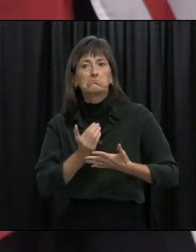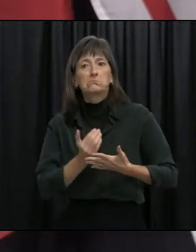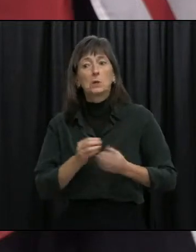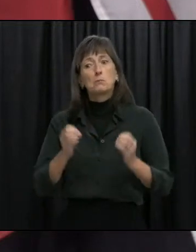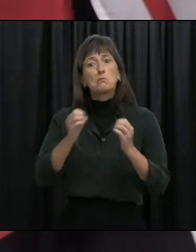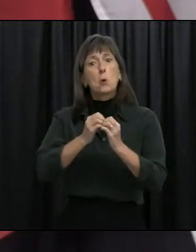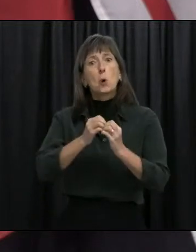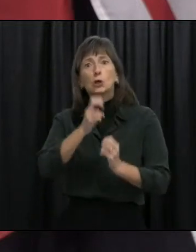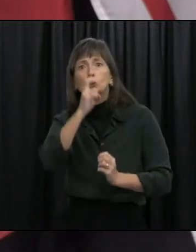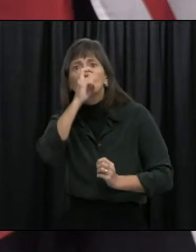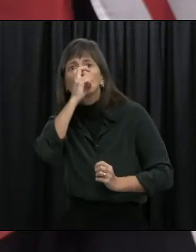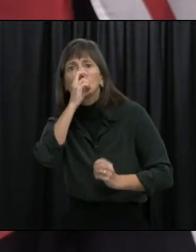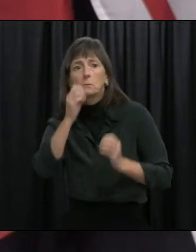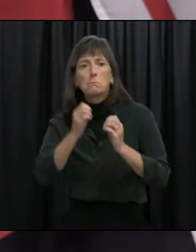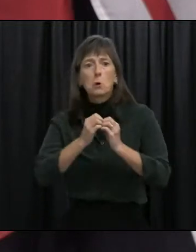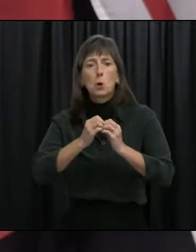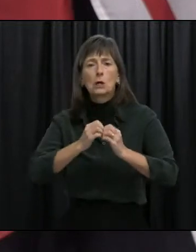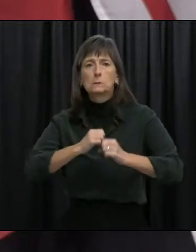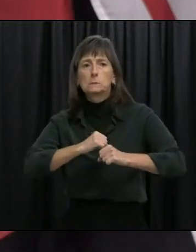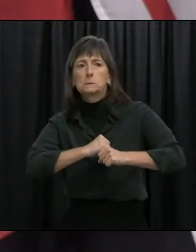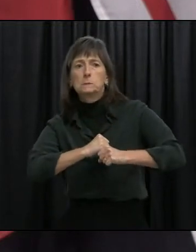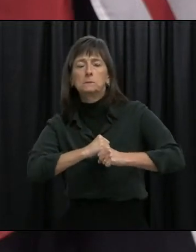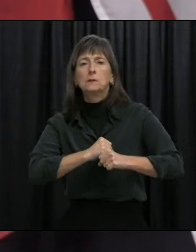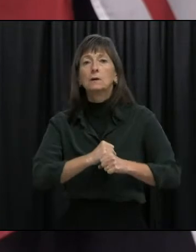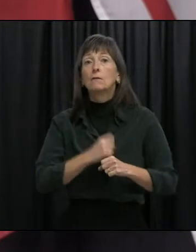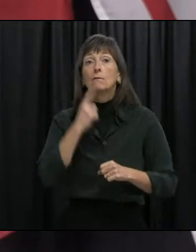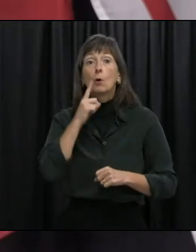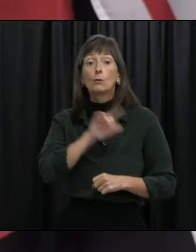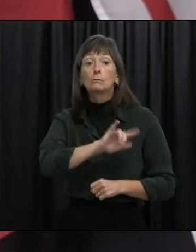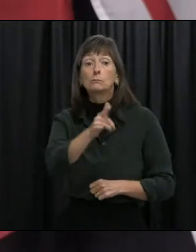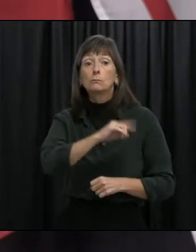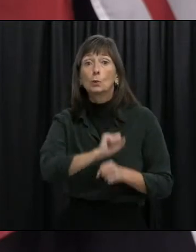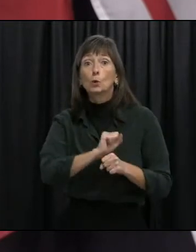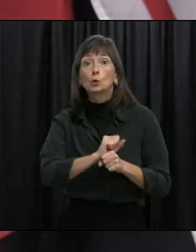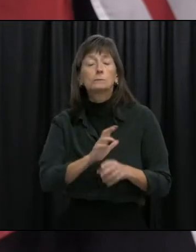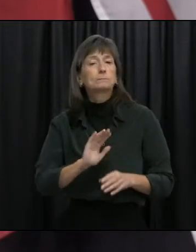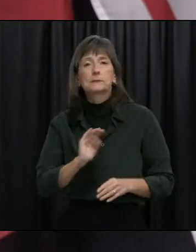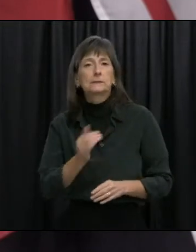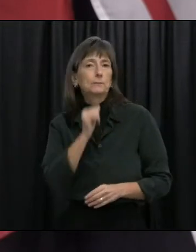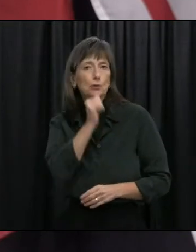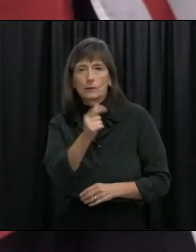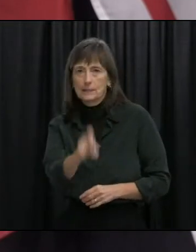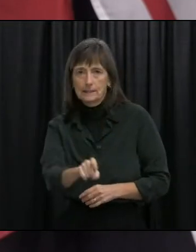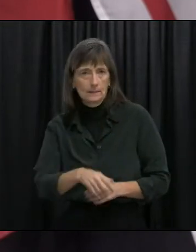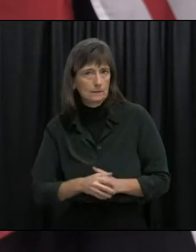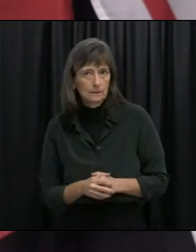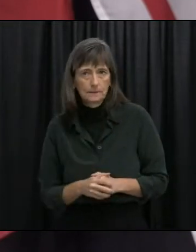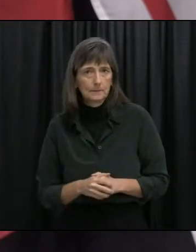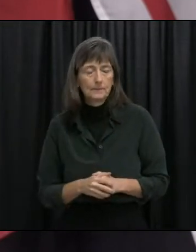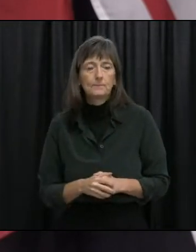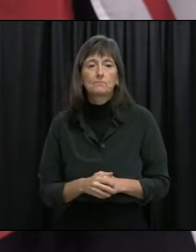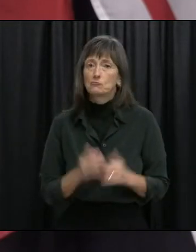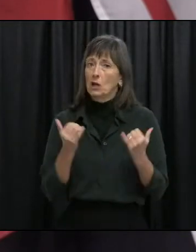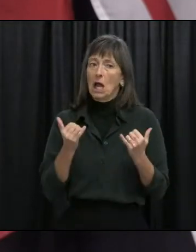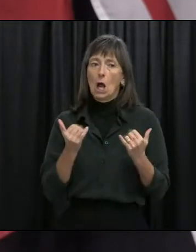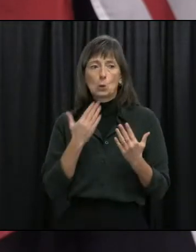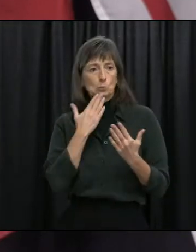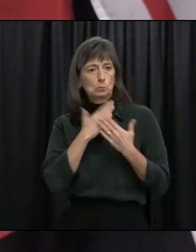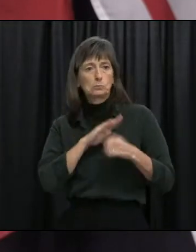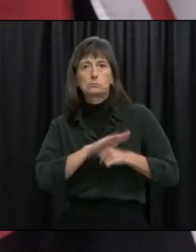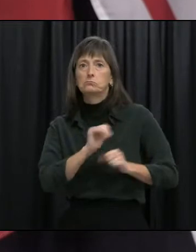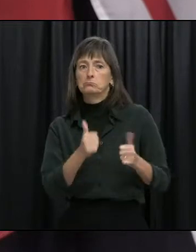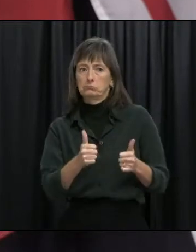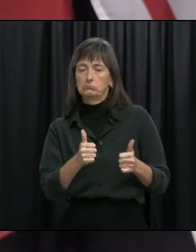more restrictive with our rotational workers than we are at present. The